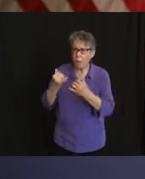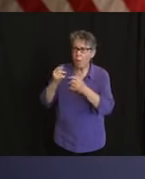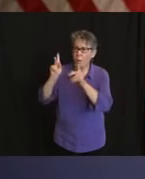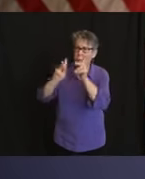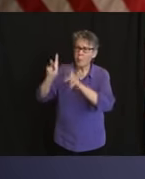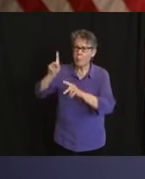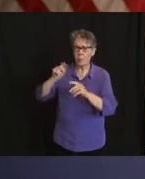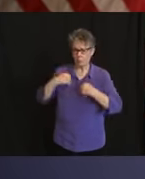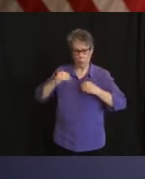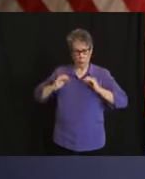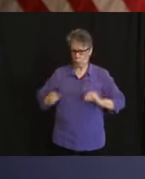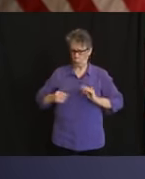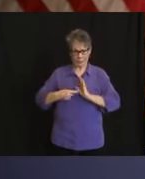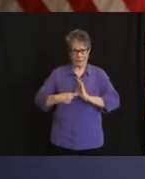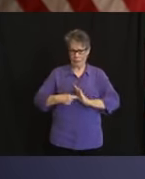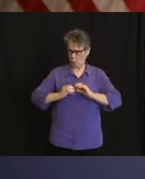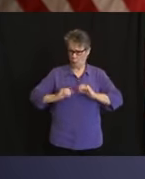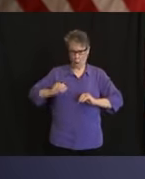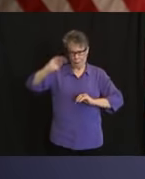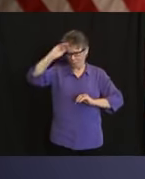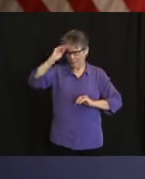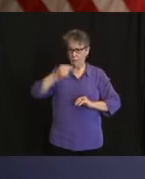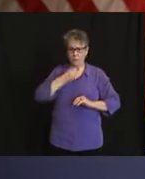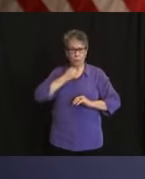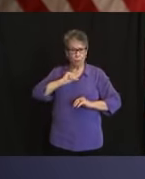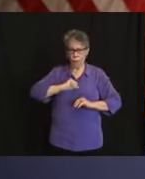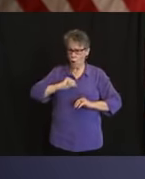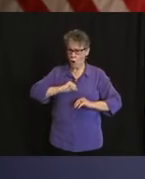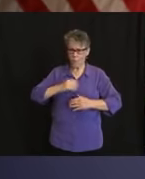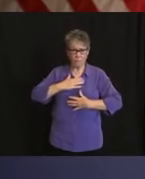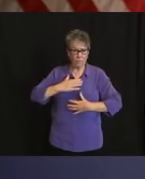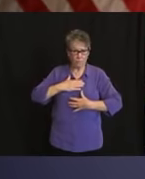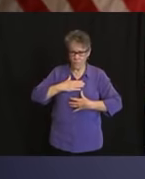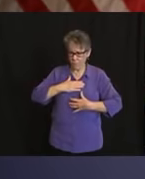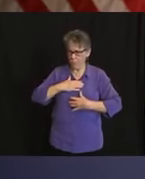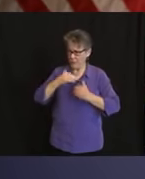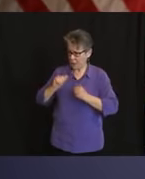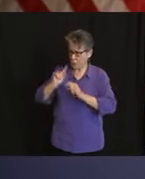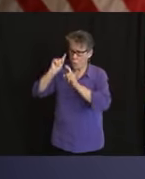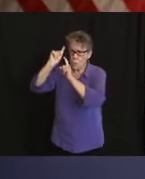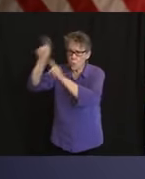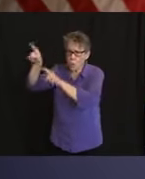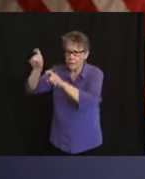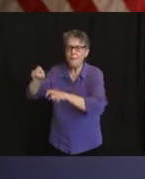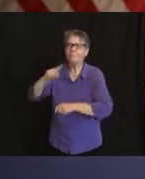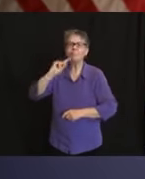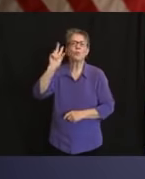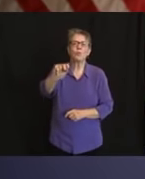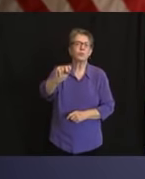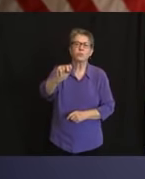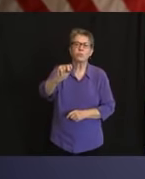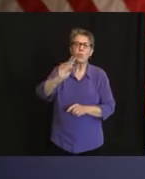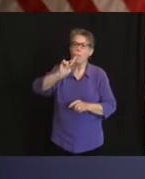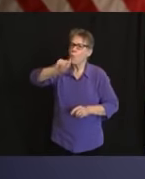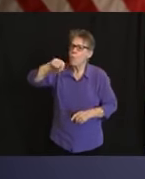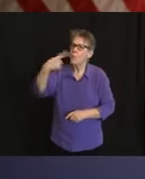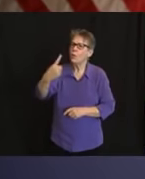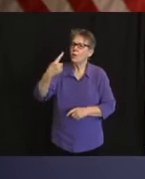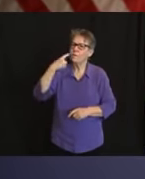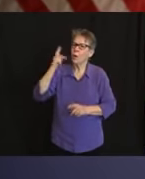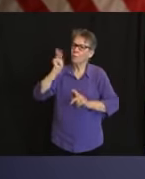actually need a federal HHS waiver because of FEMA as our partner. We may have given an impression on that was innocently